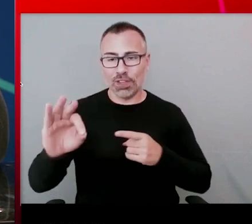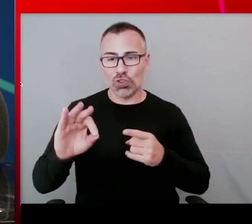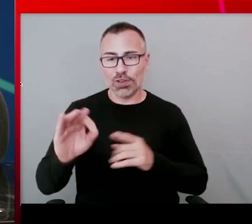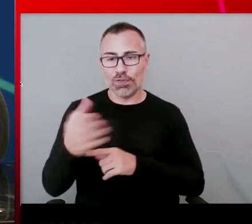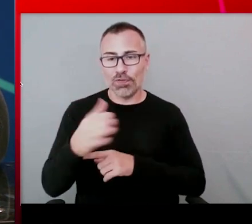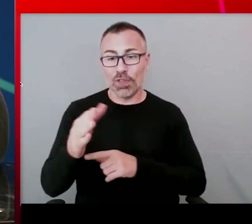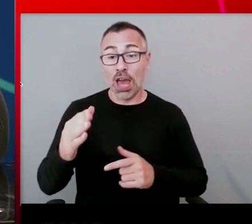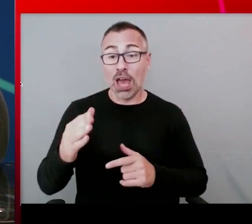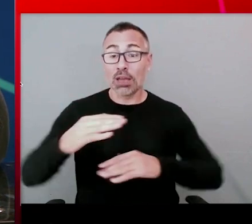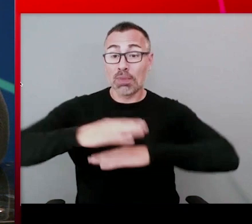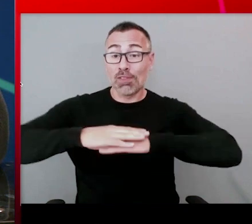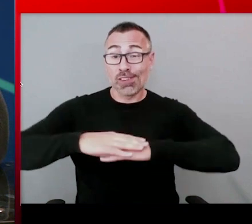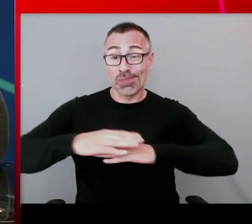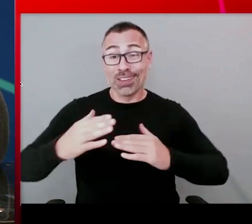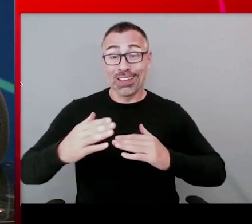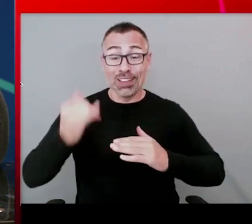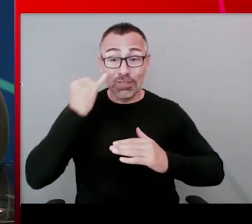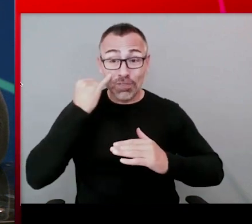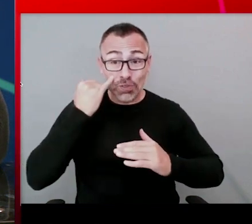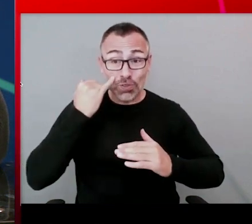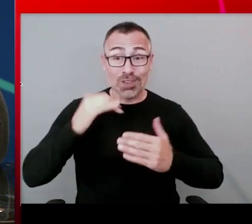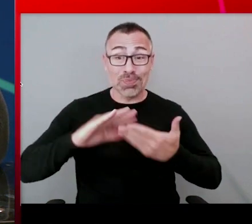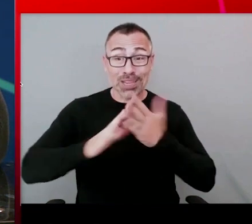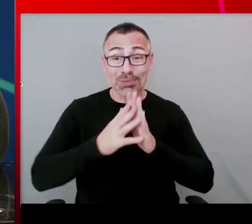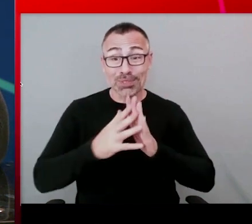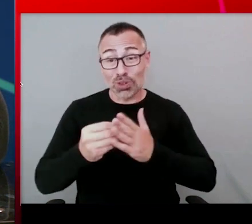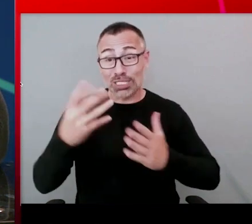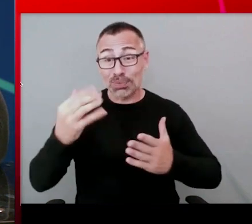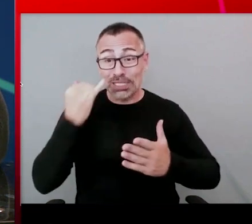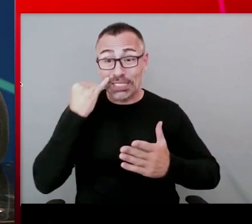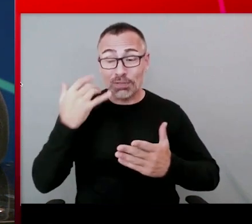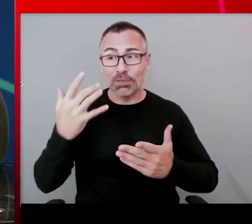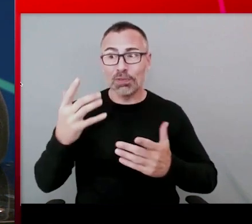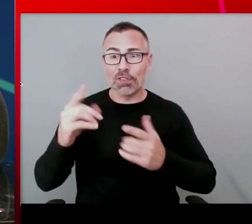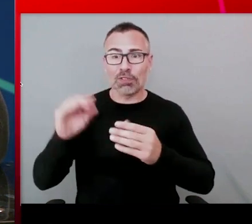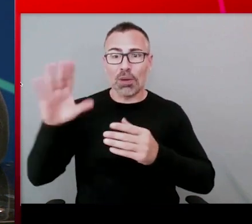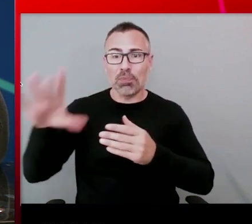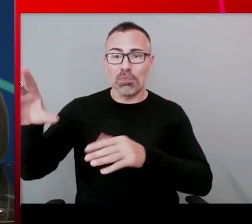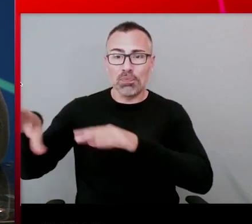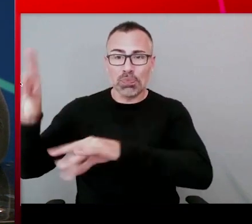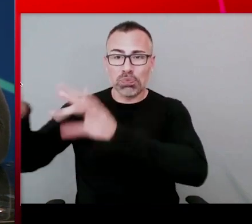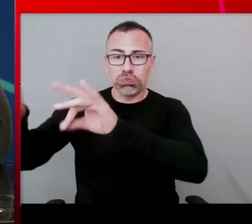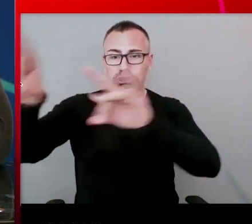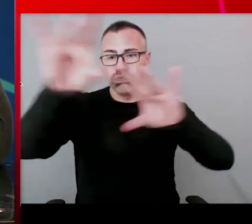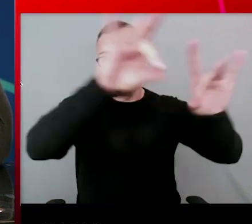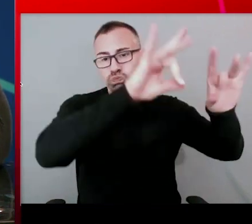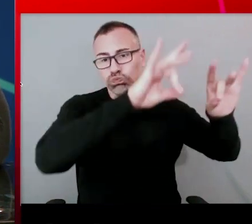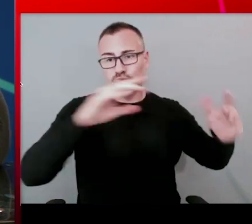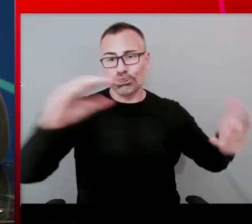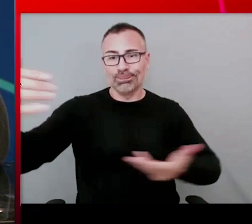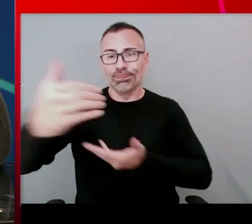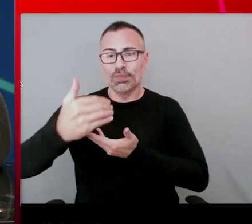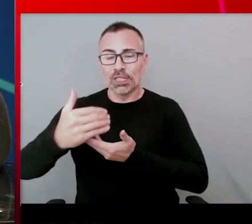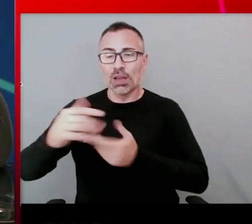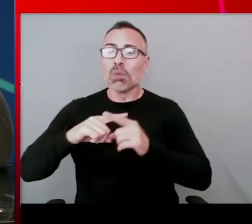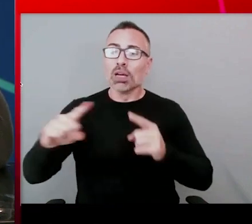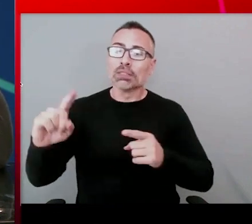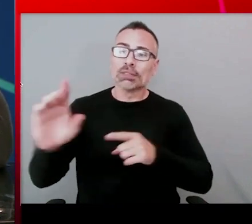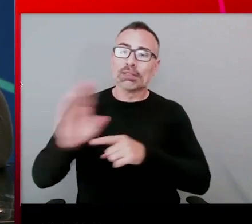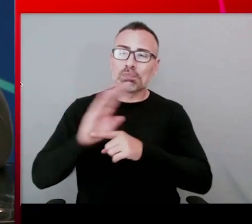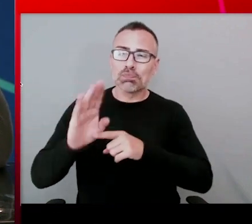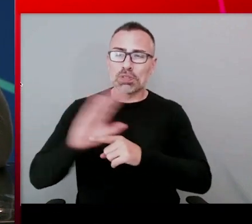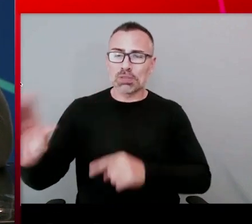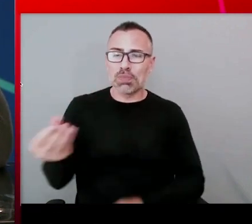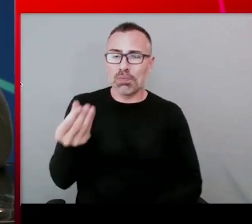prohibitively expensive to put together what an enterprise really needs to do this effectively. So. And the last thing is also very important is when you use